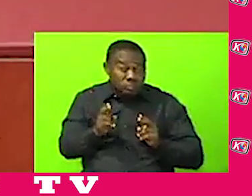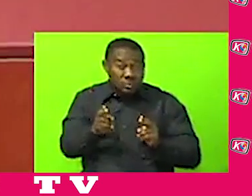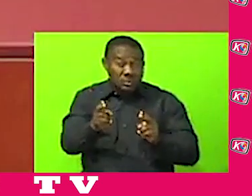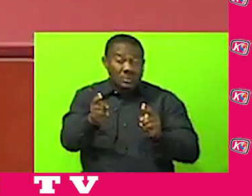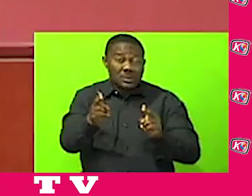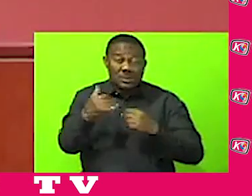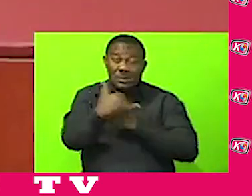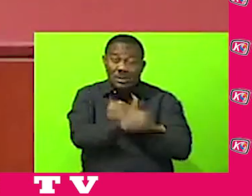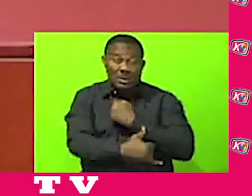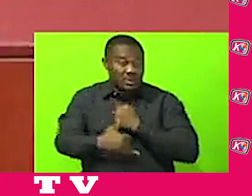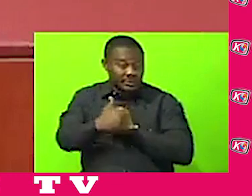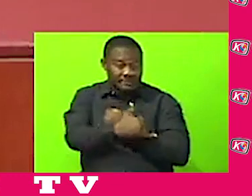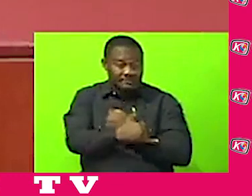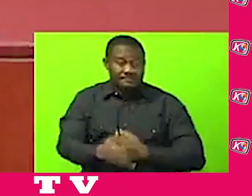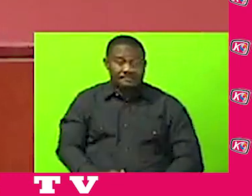the country.